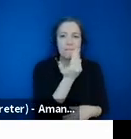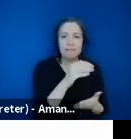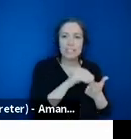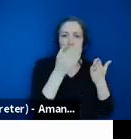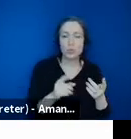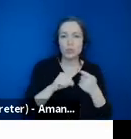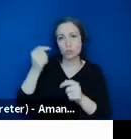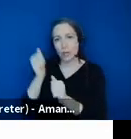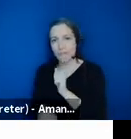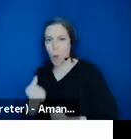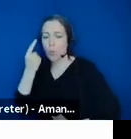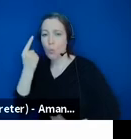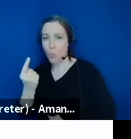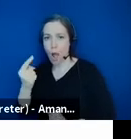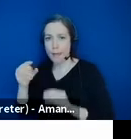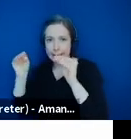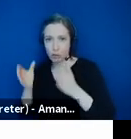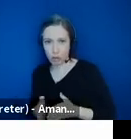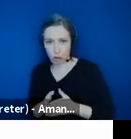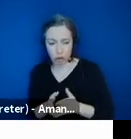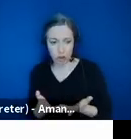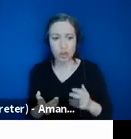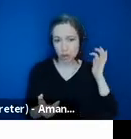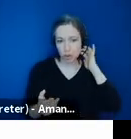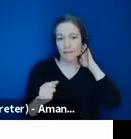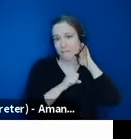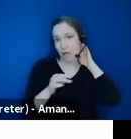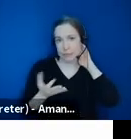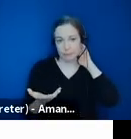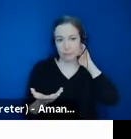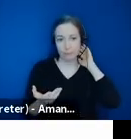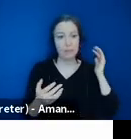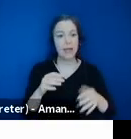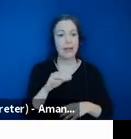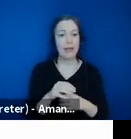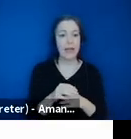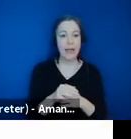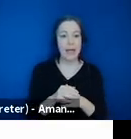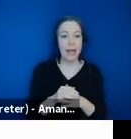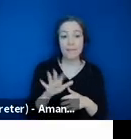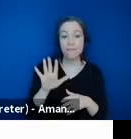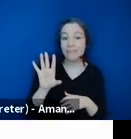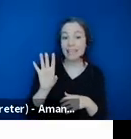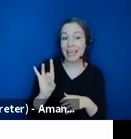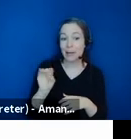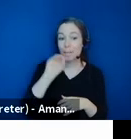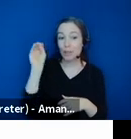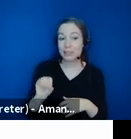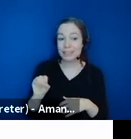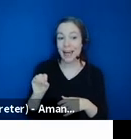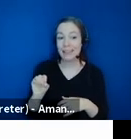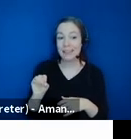And 50% 58% of FCPS graduates attend FCC. So it's nice that you'll have classes with